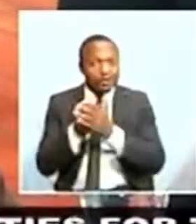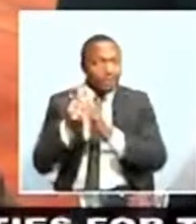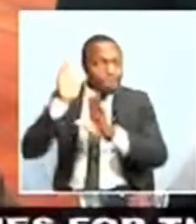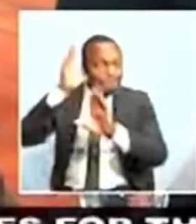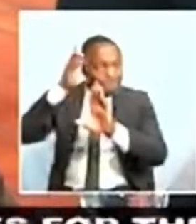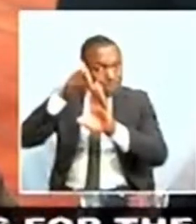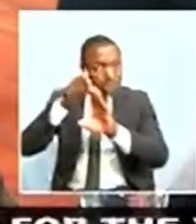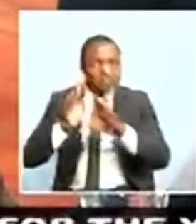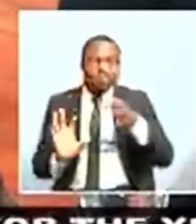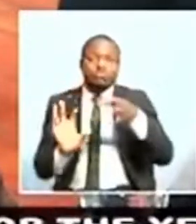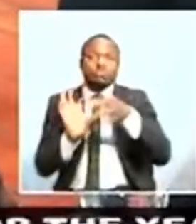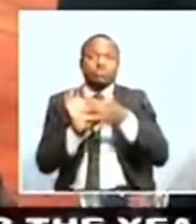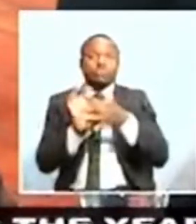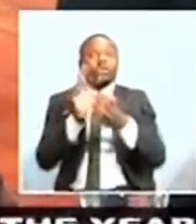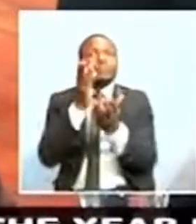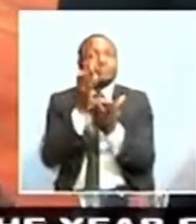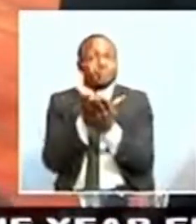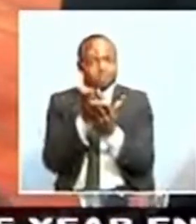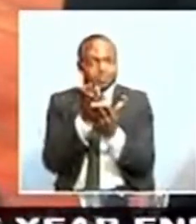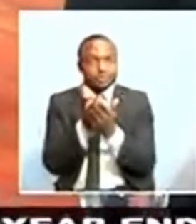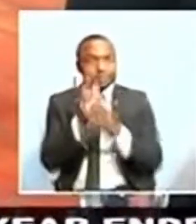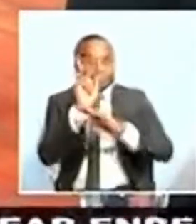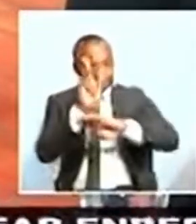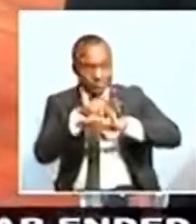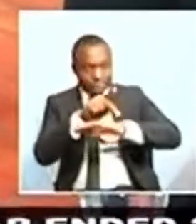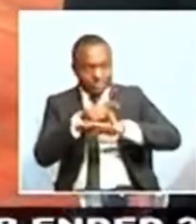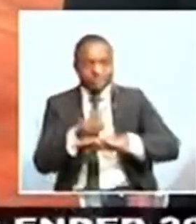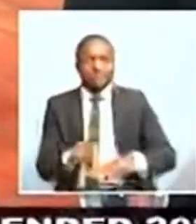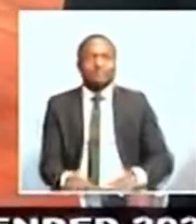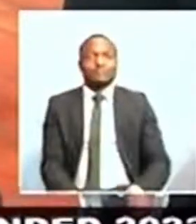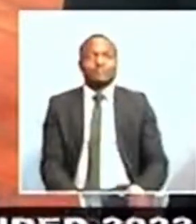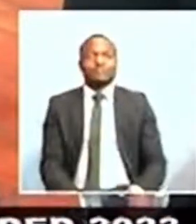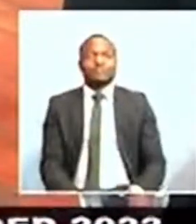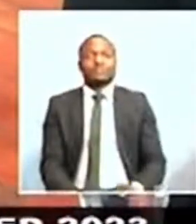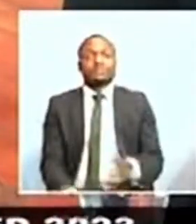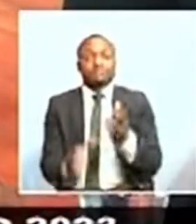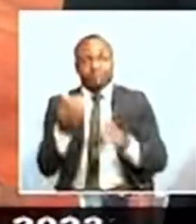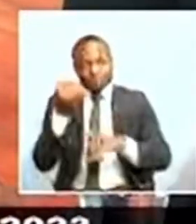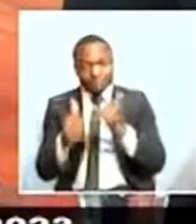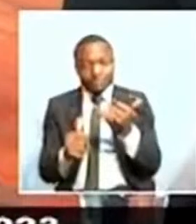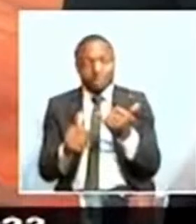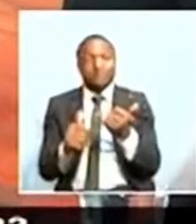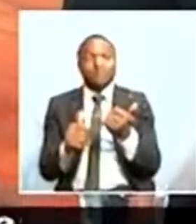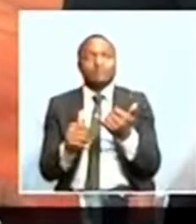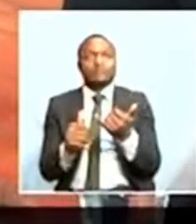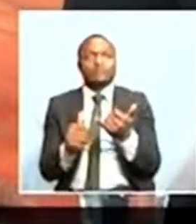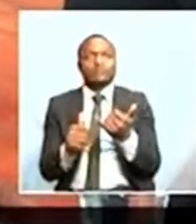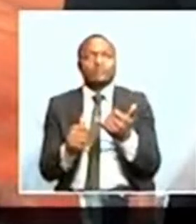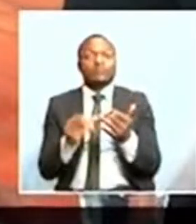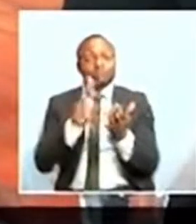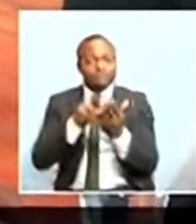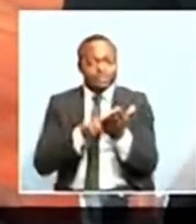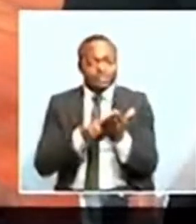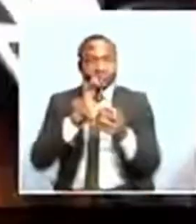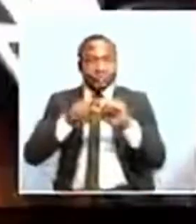linked to proposed projects. This is the end of the report,